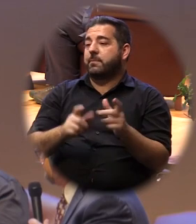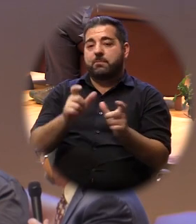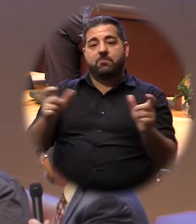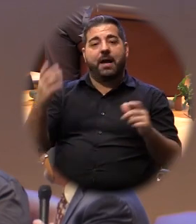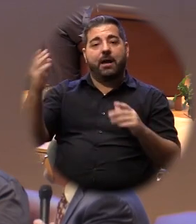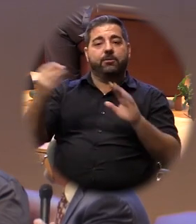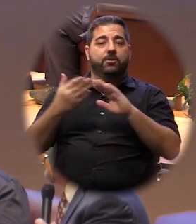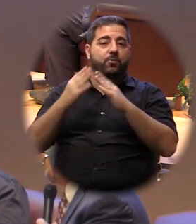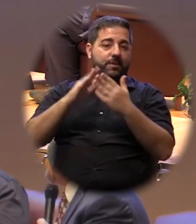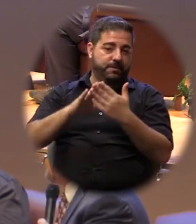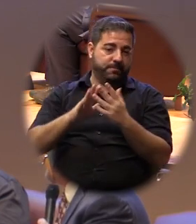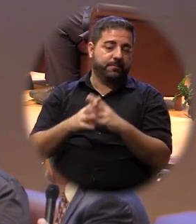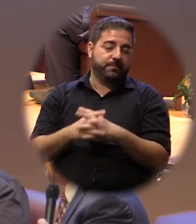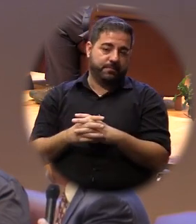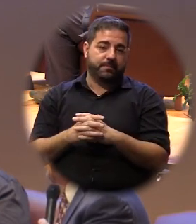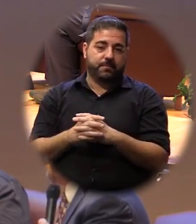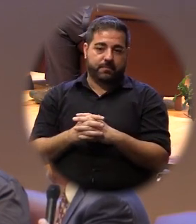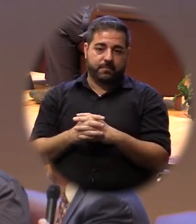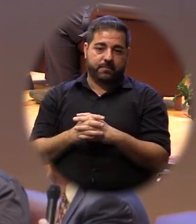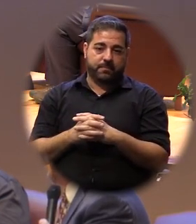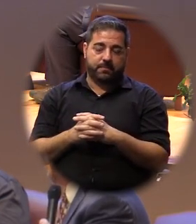community.